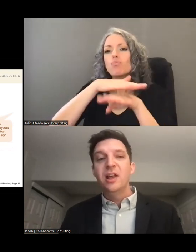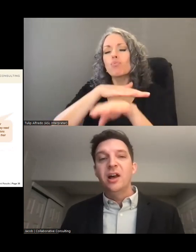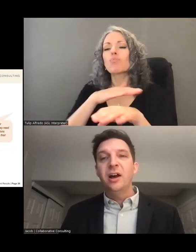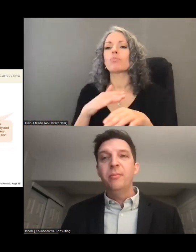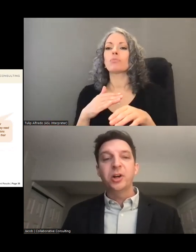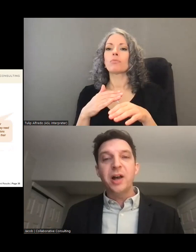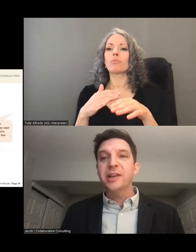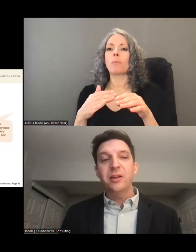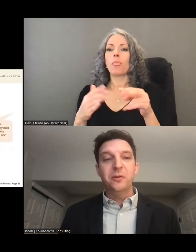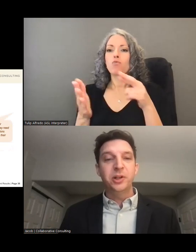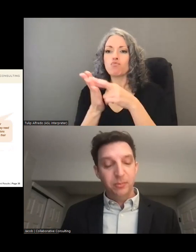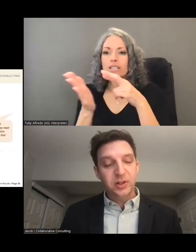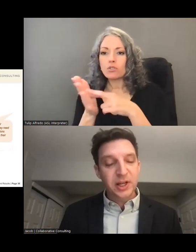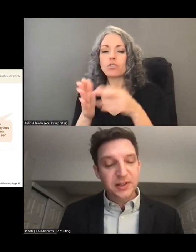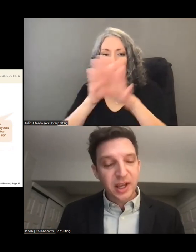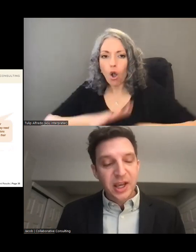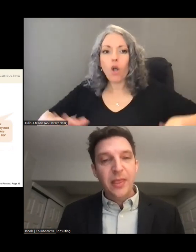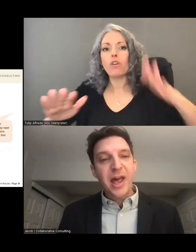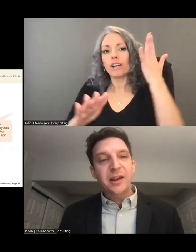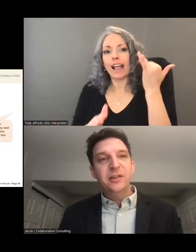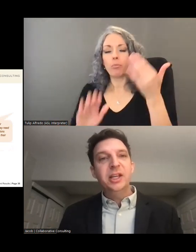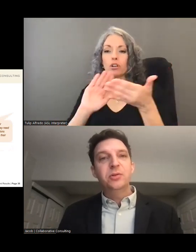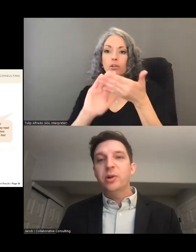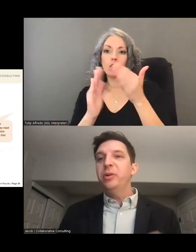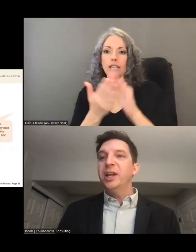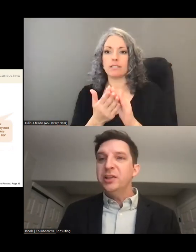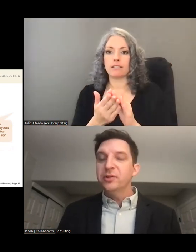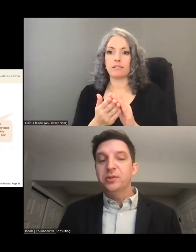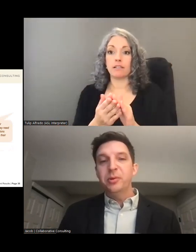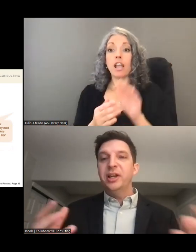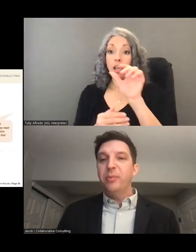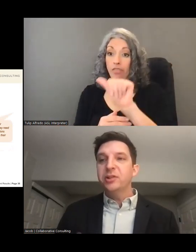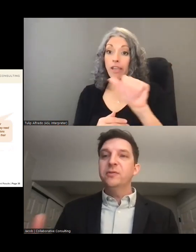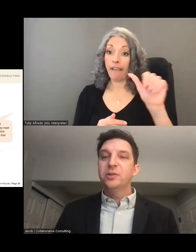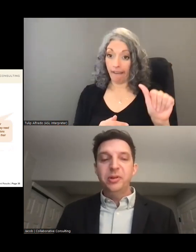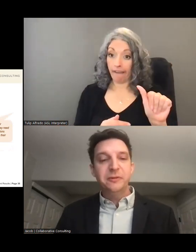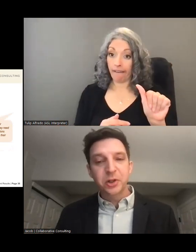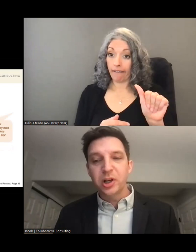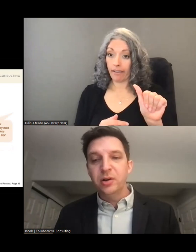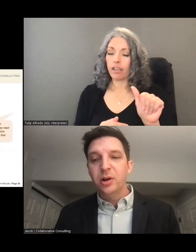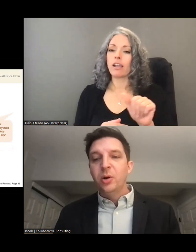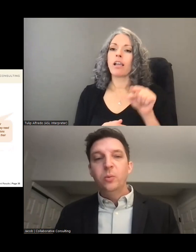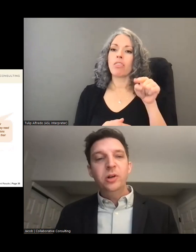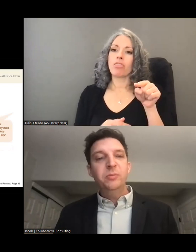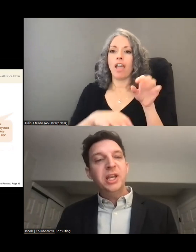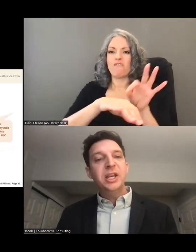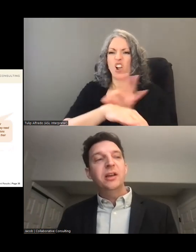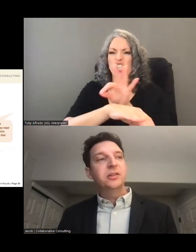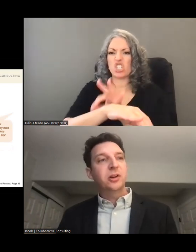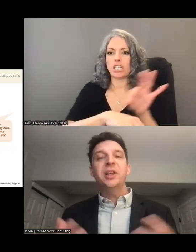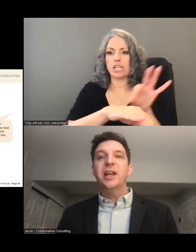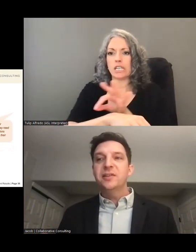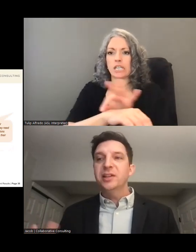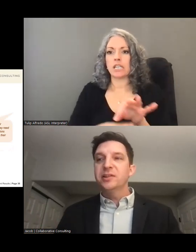services across California communities. And that the AAAs, or the AAA parts of the AAA function, would